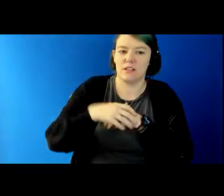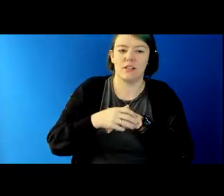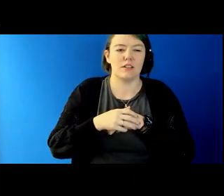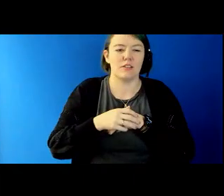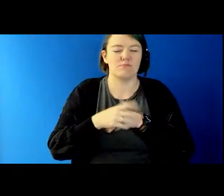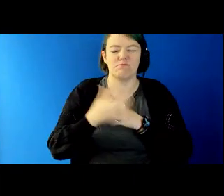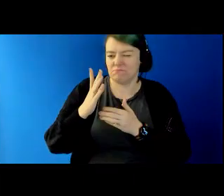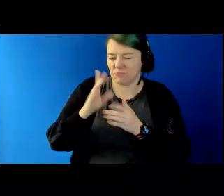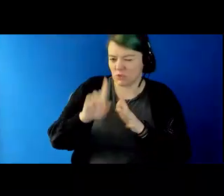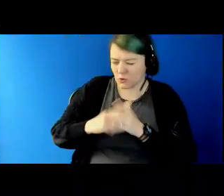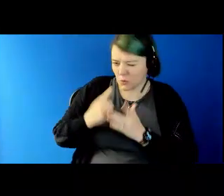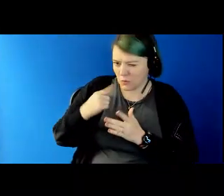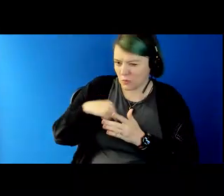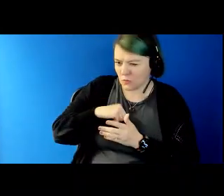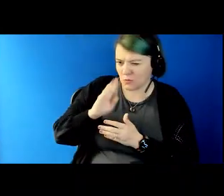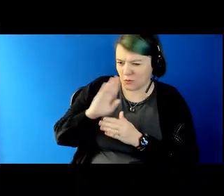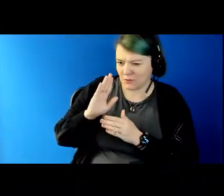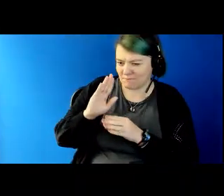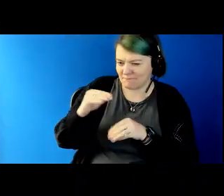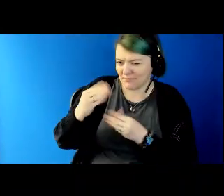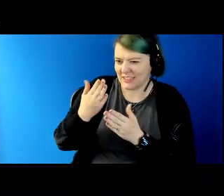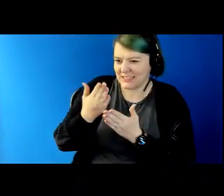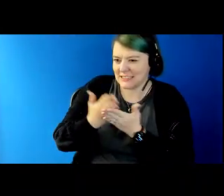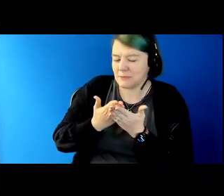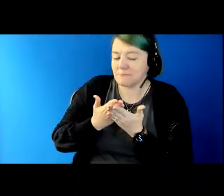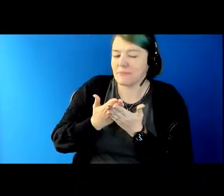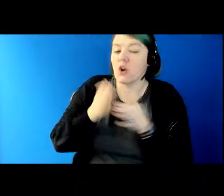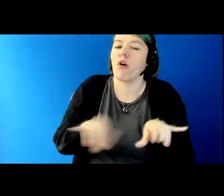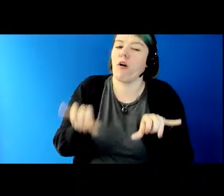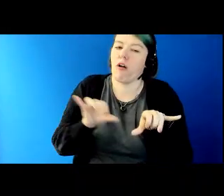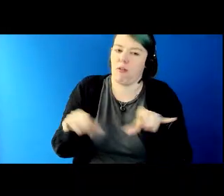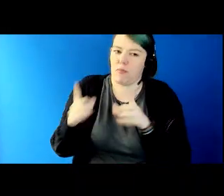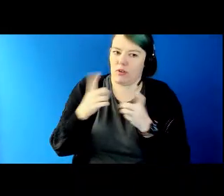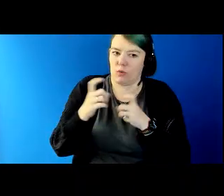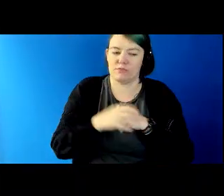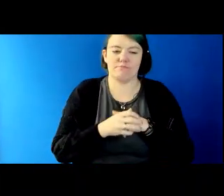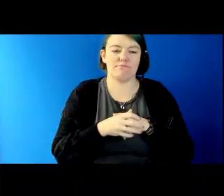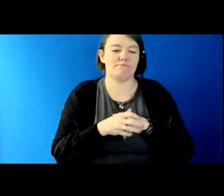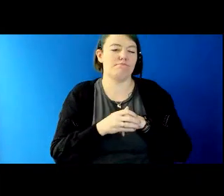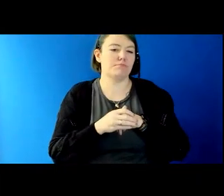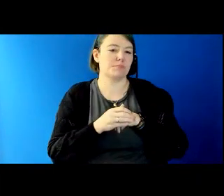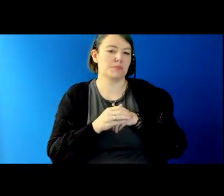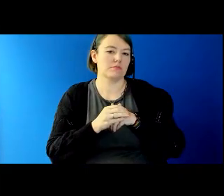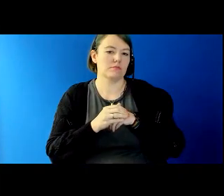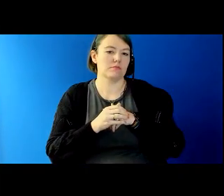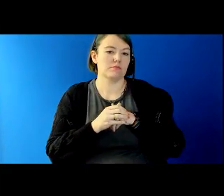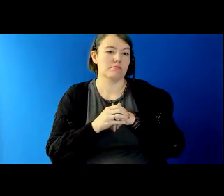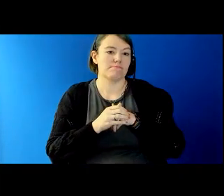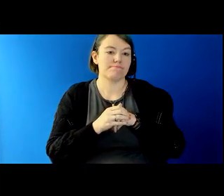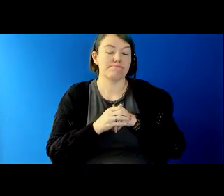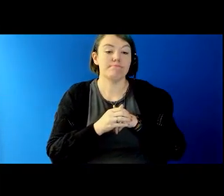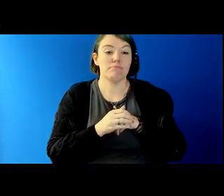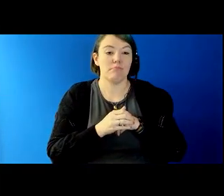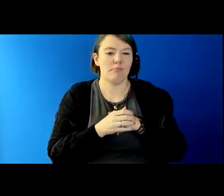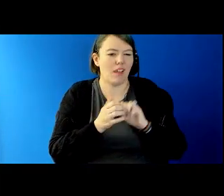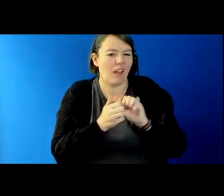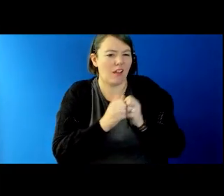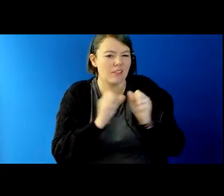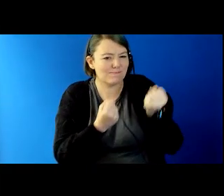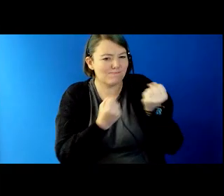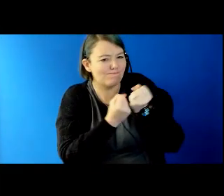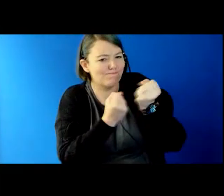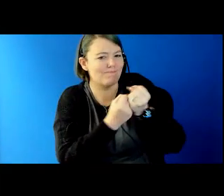and disability accommodations with both professionalism and conviction when facing resistance and little backing from colleagues